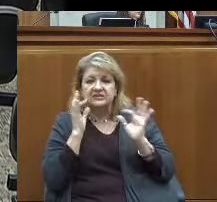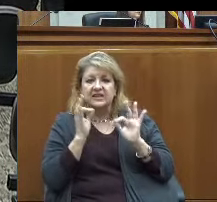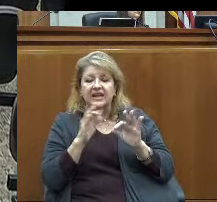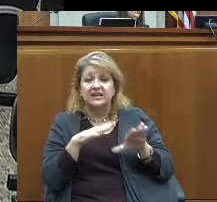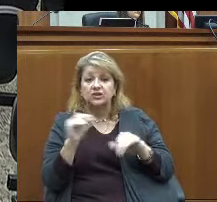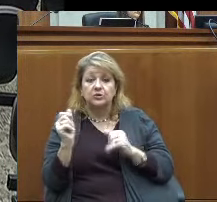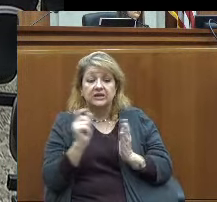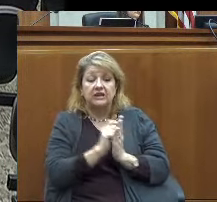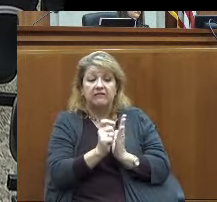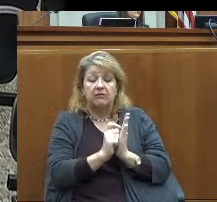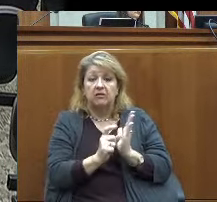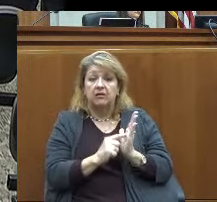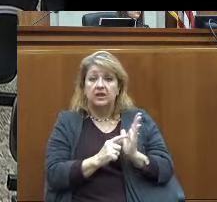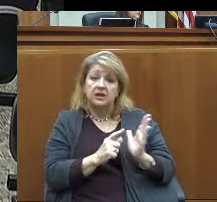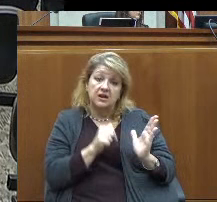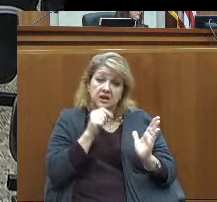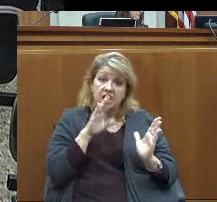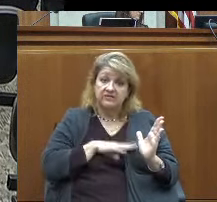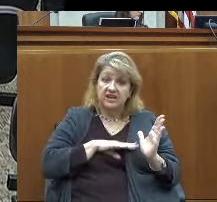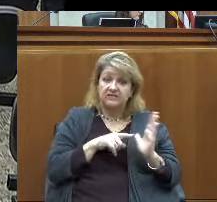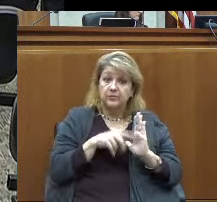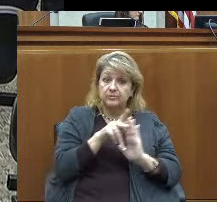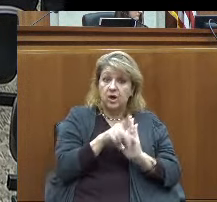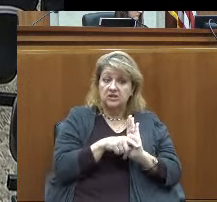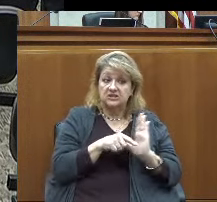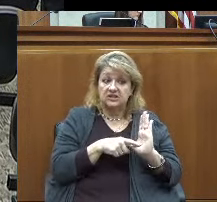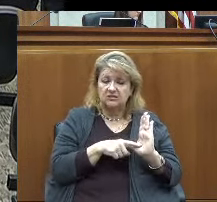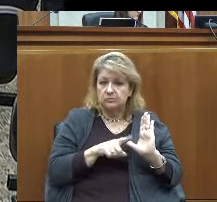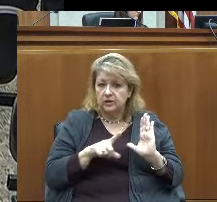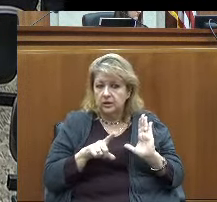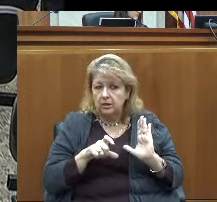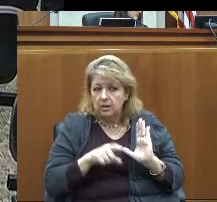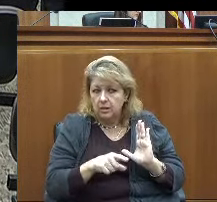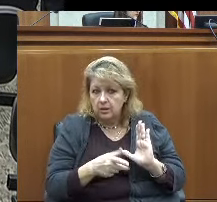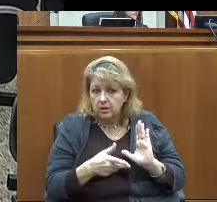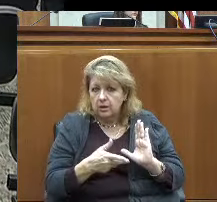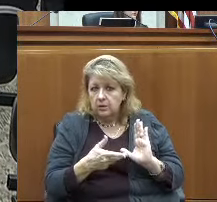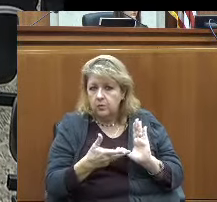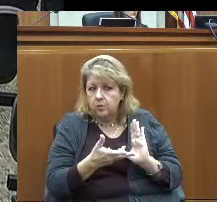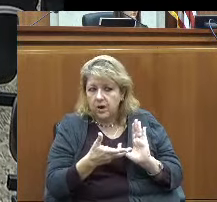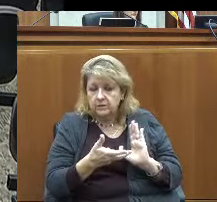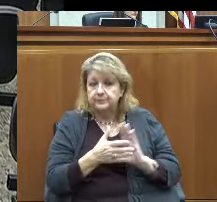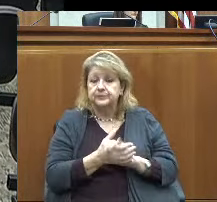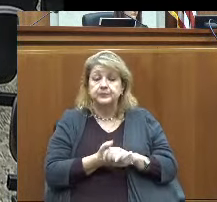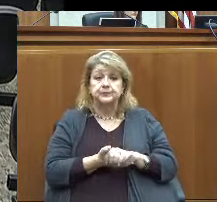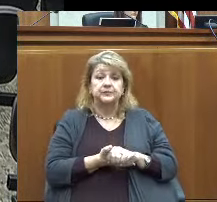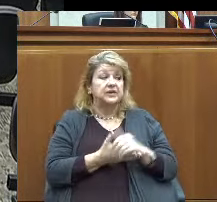that we have. Thank you.